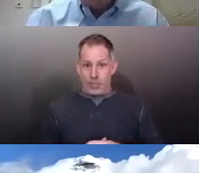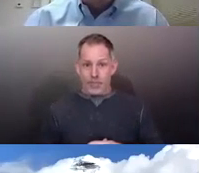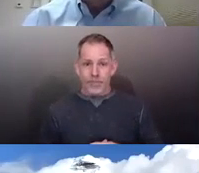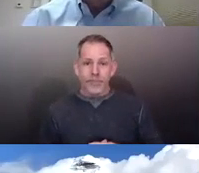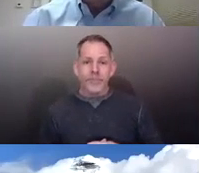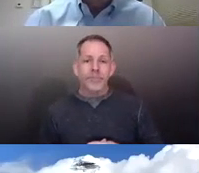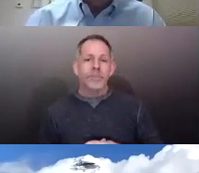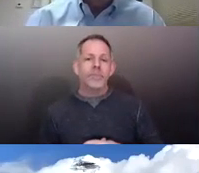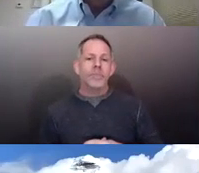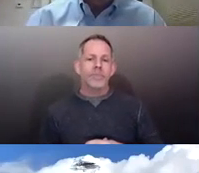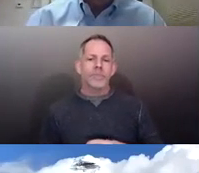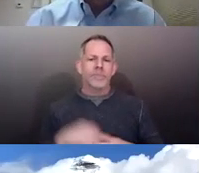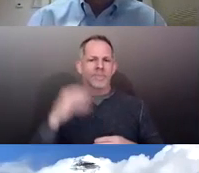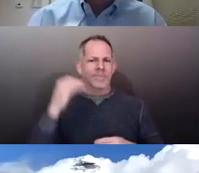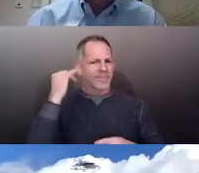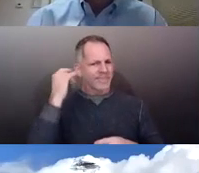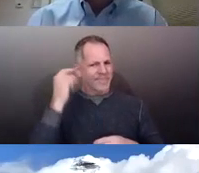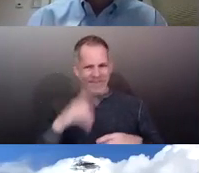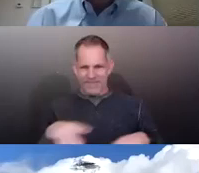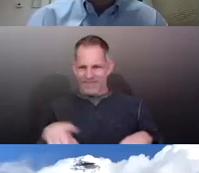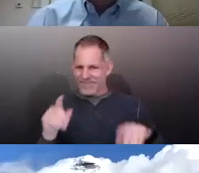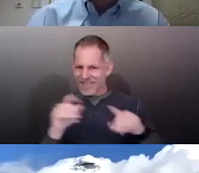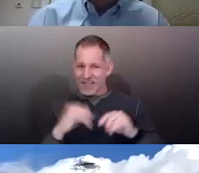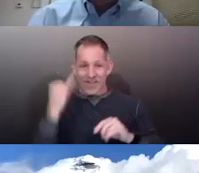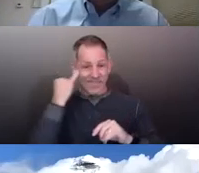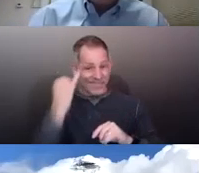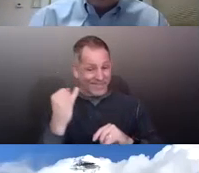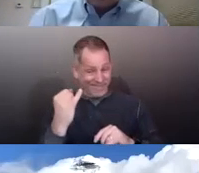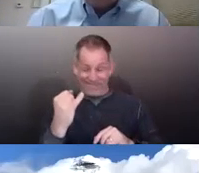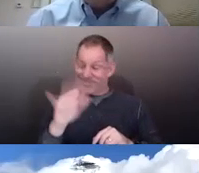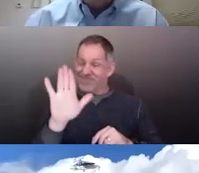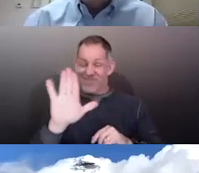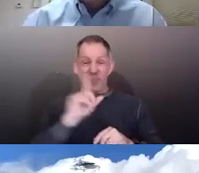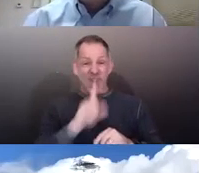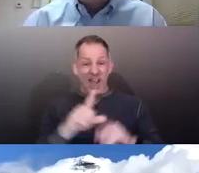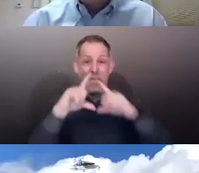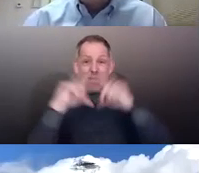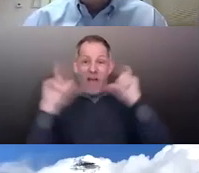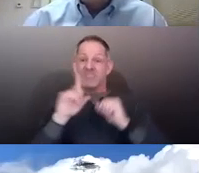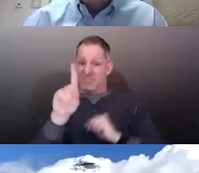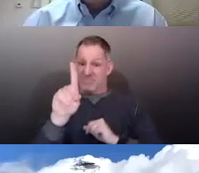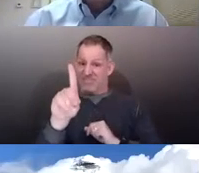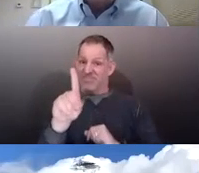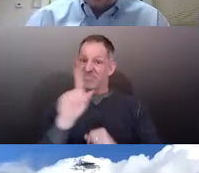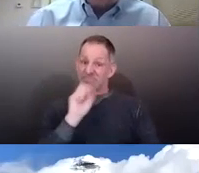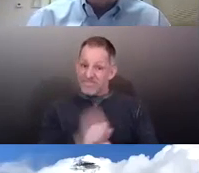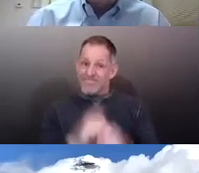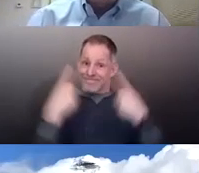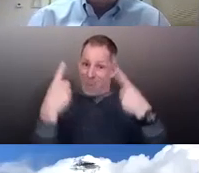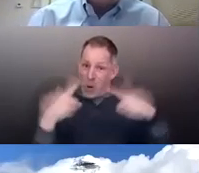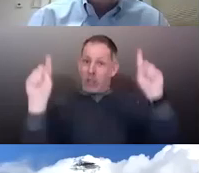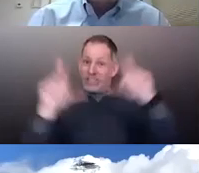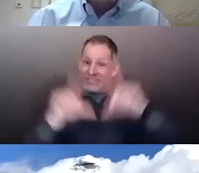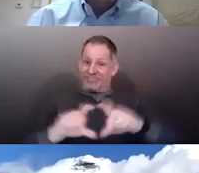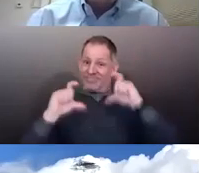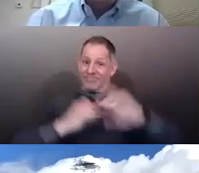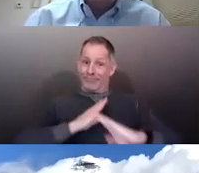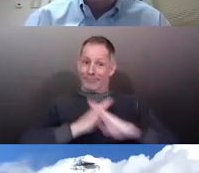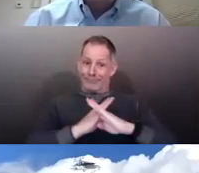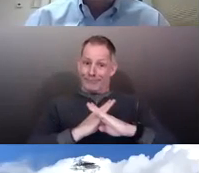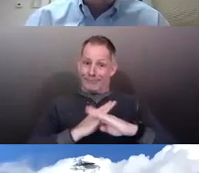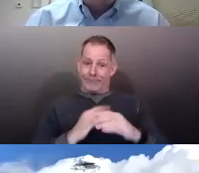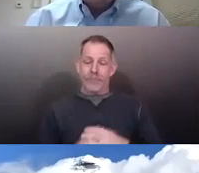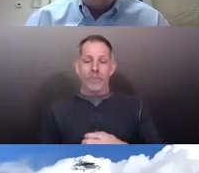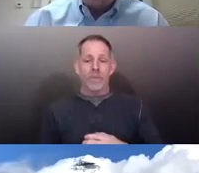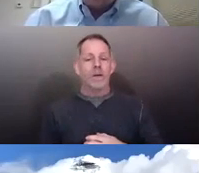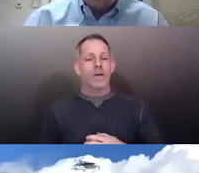do work to protect others, both physics, science, working with masks and aerosols and people